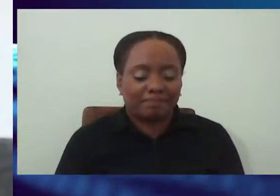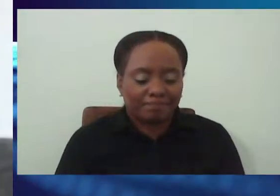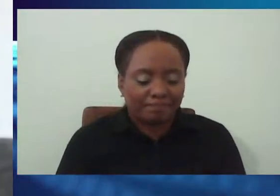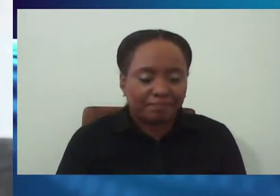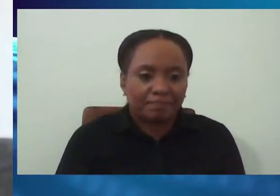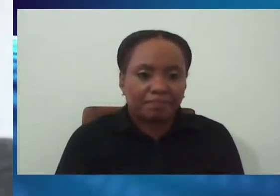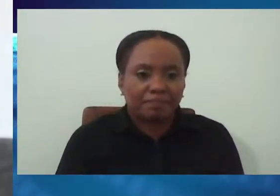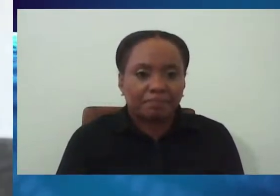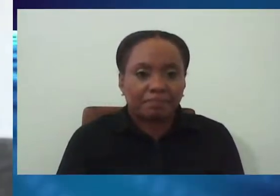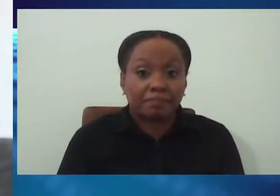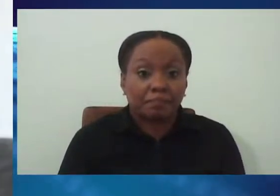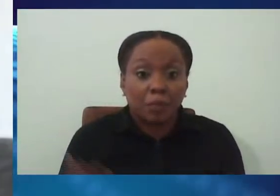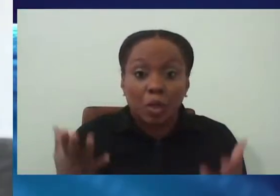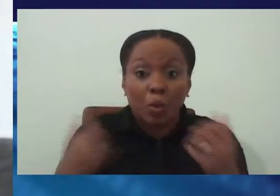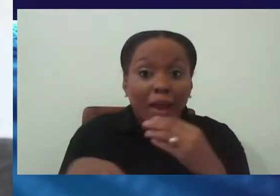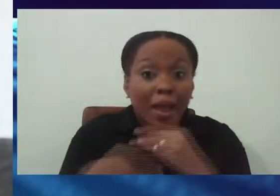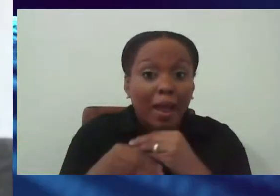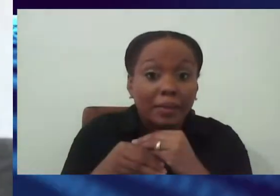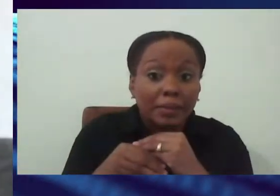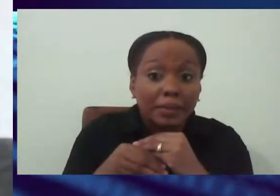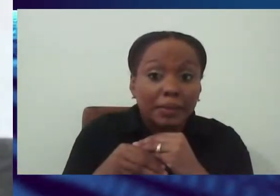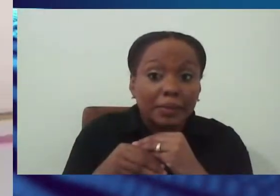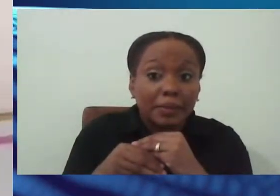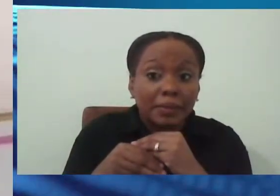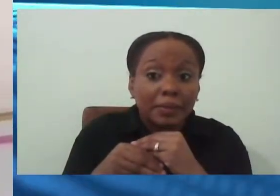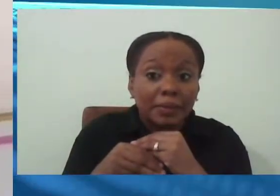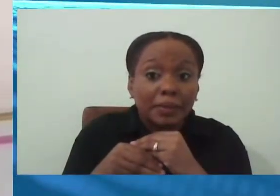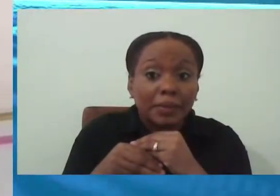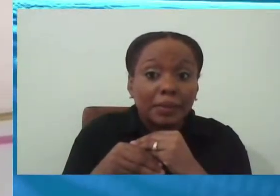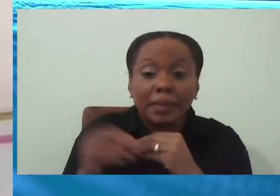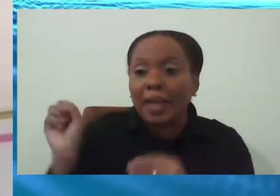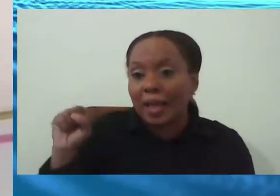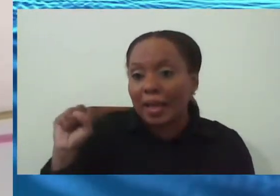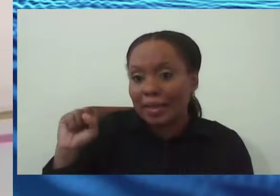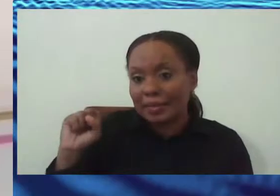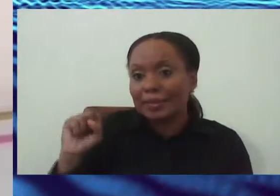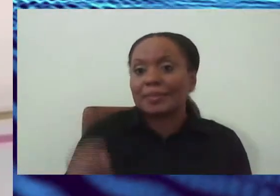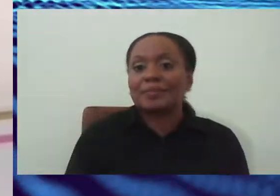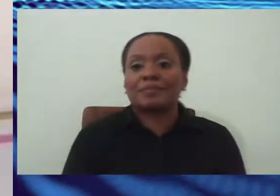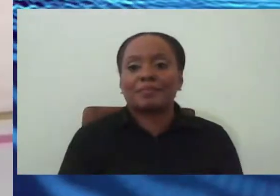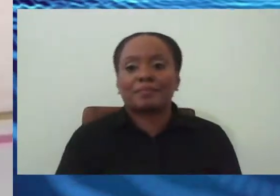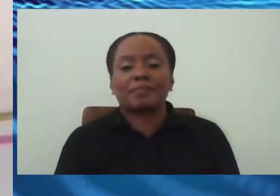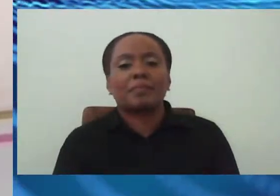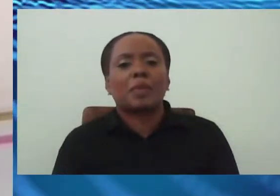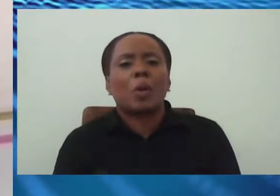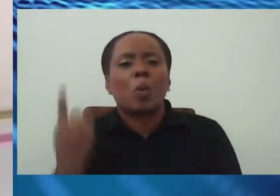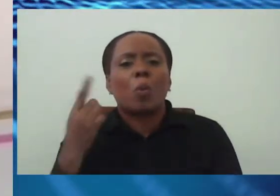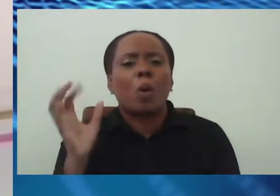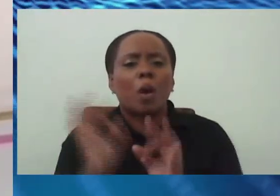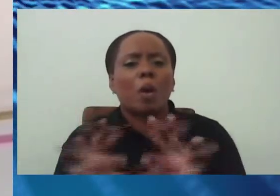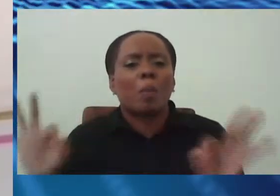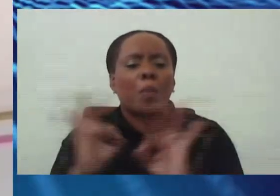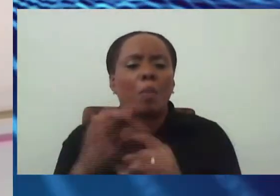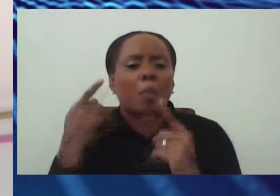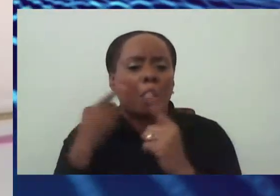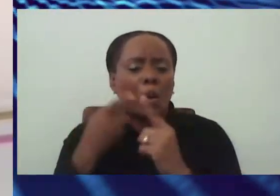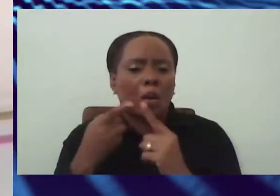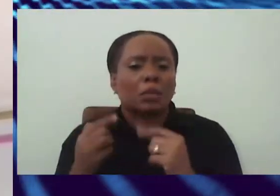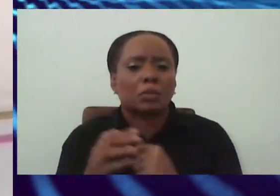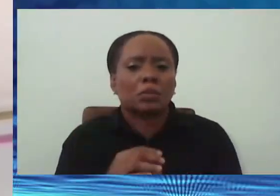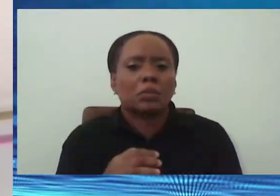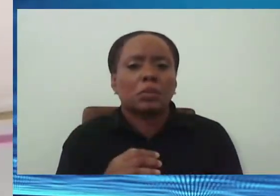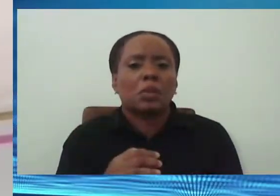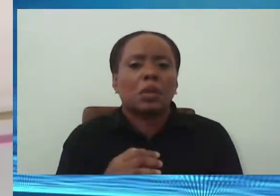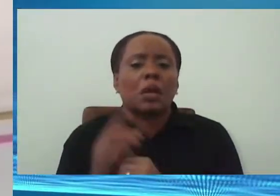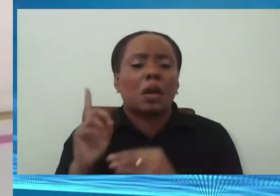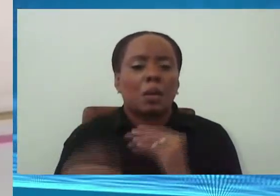Do you want to add to that, Dr. Greaves? Yeah, I just wanted to revisit an important thing that Arthur said in terms of the rule of thumb. I think the rule of